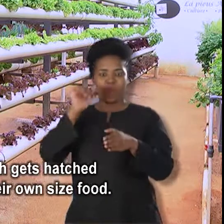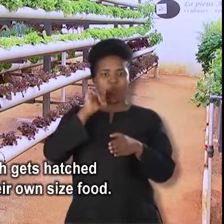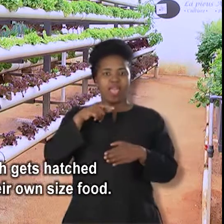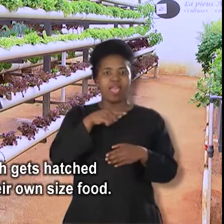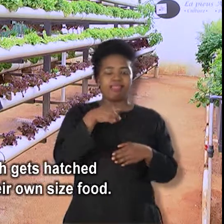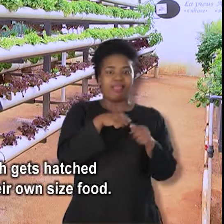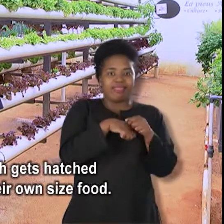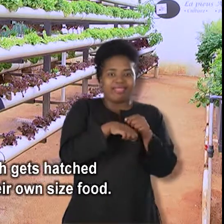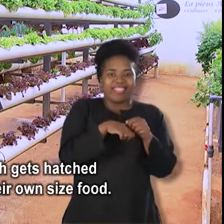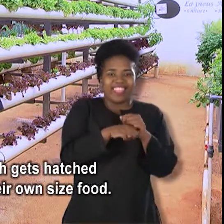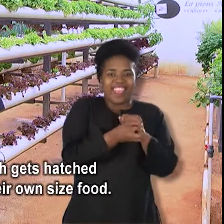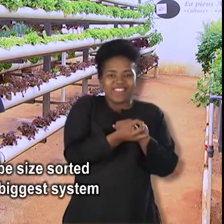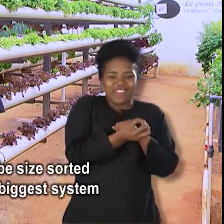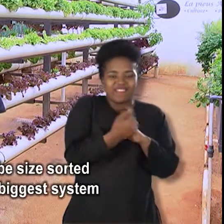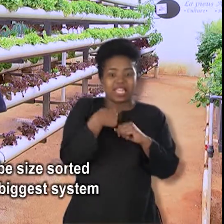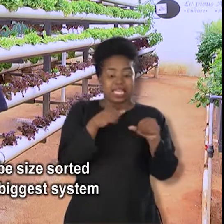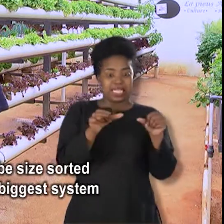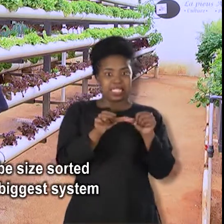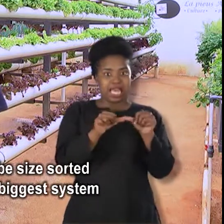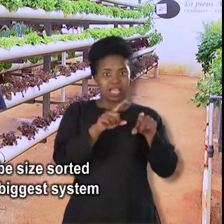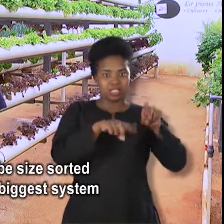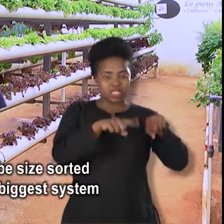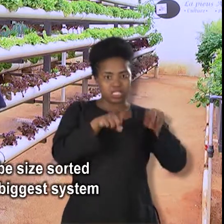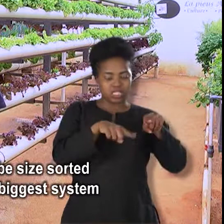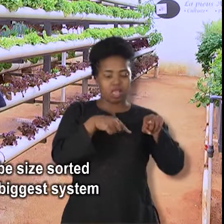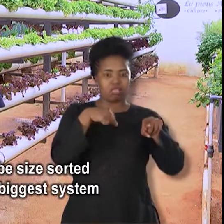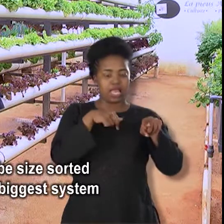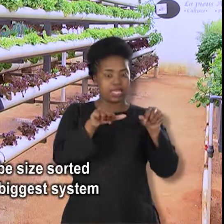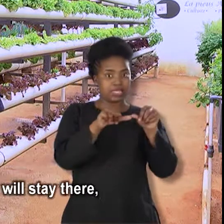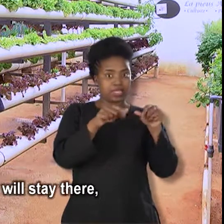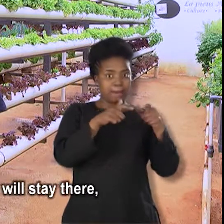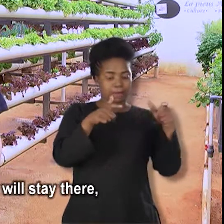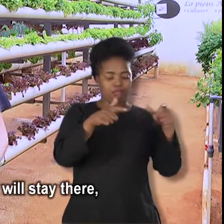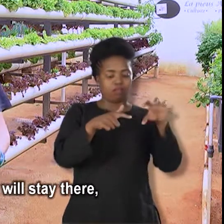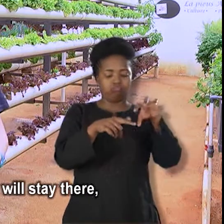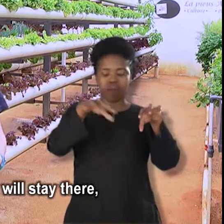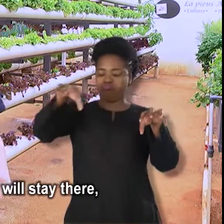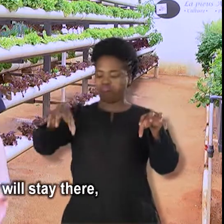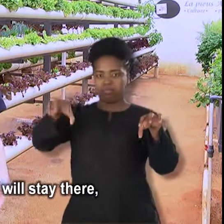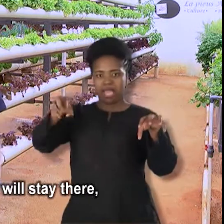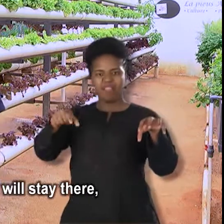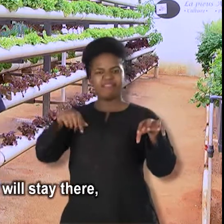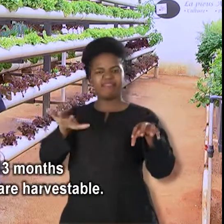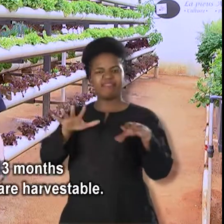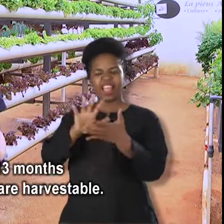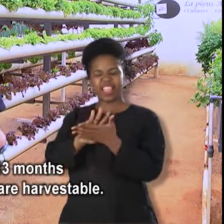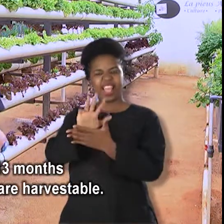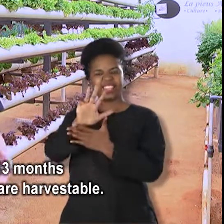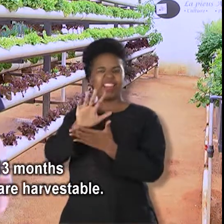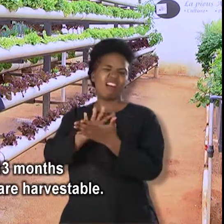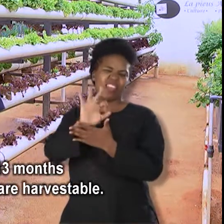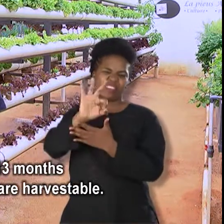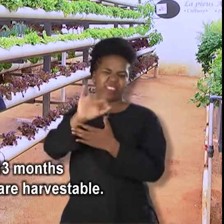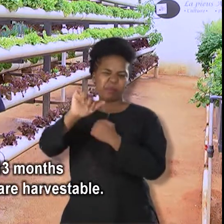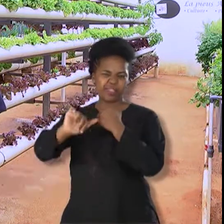hatched and then they get their own sized food. And then they will be sorted into the bigger system. Then they will stay for the next 13 months